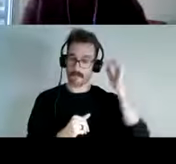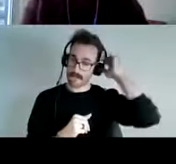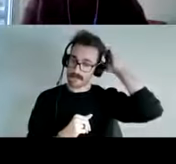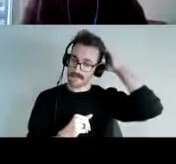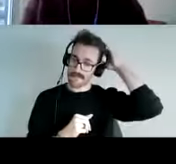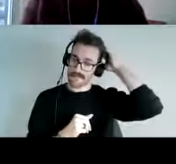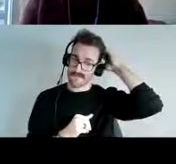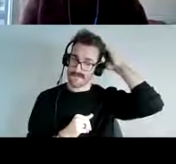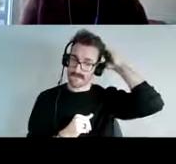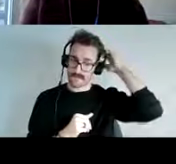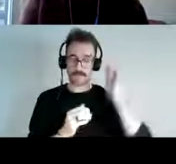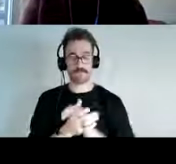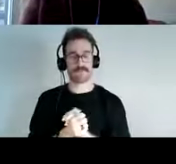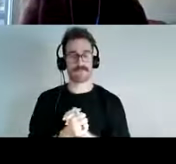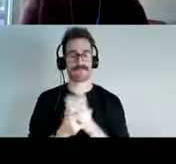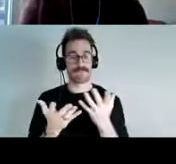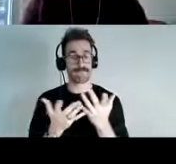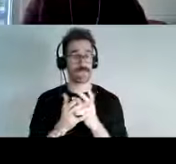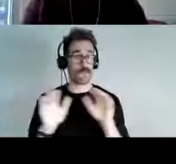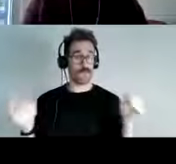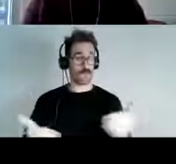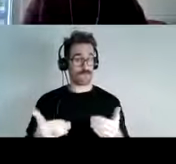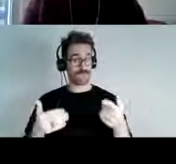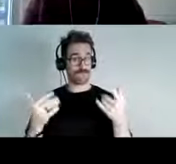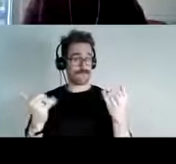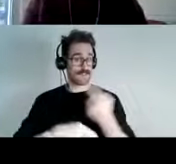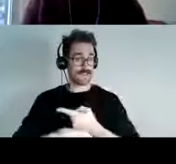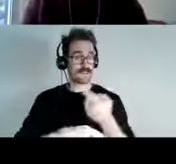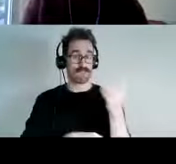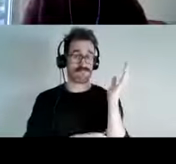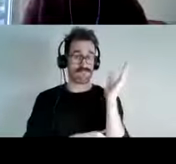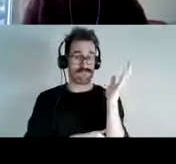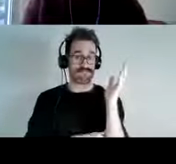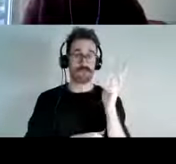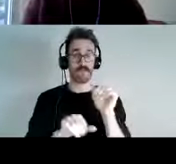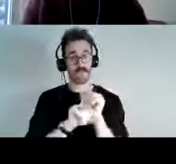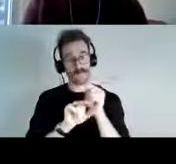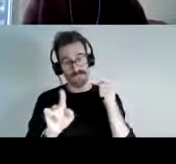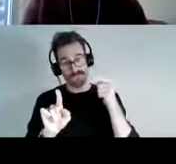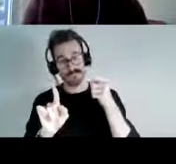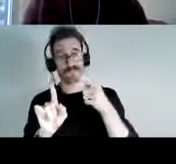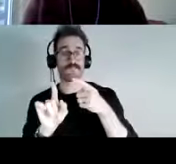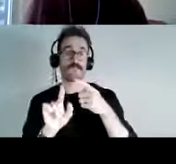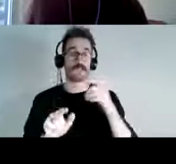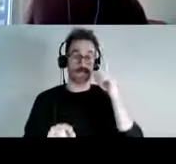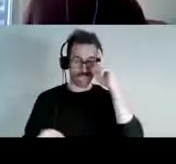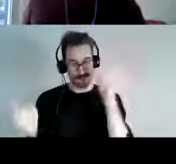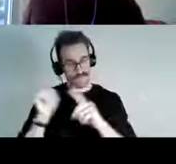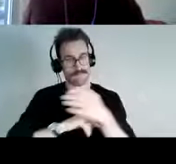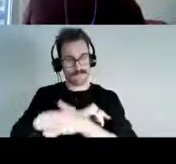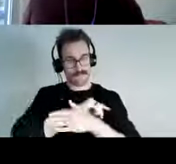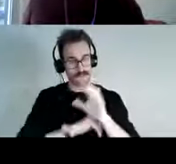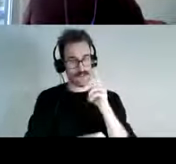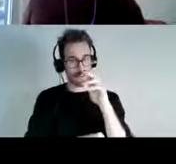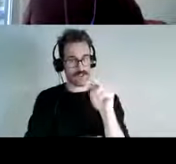So welcome to the webinar today on Towards a Convention for the Rights of Older Persons. I'm pleased to present this